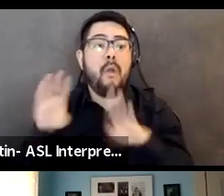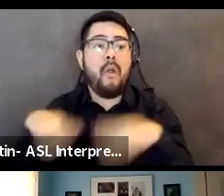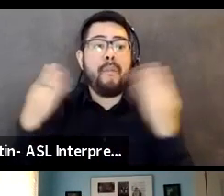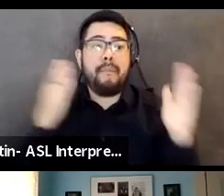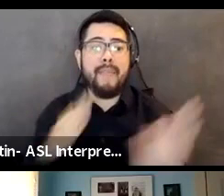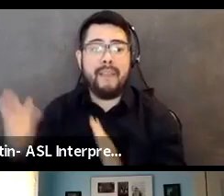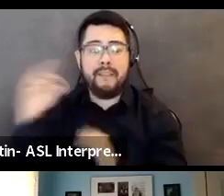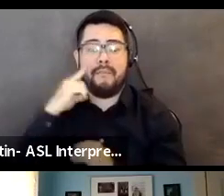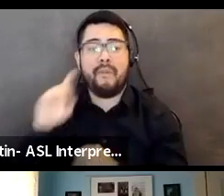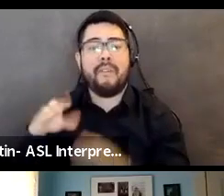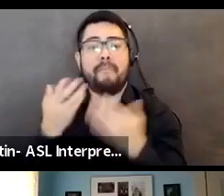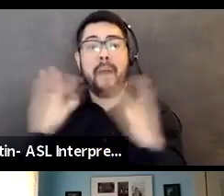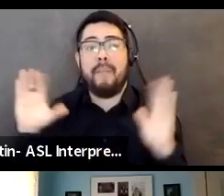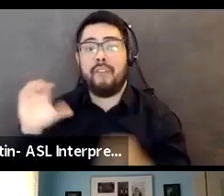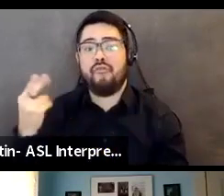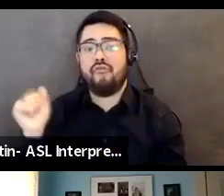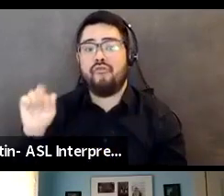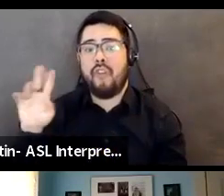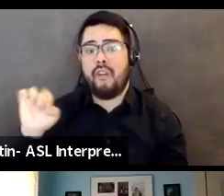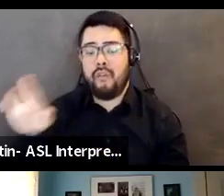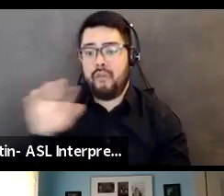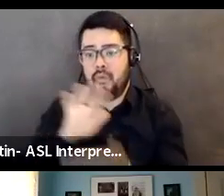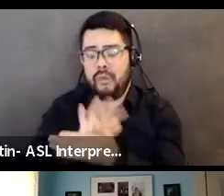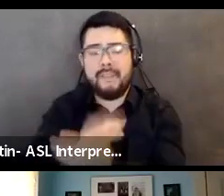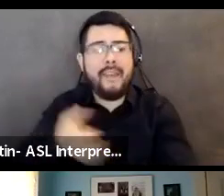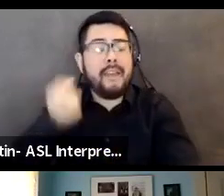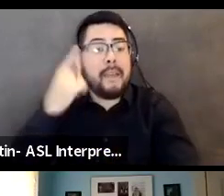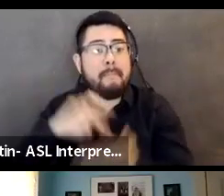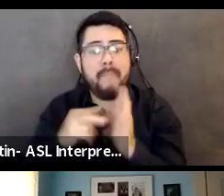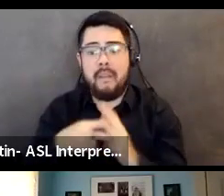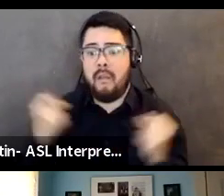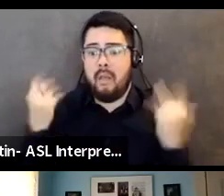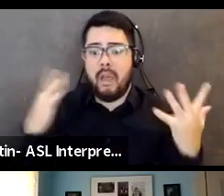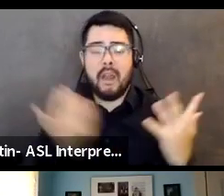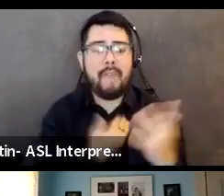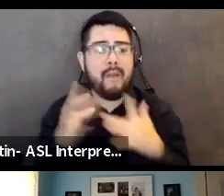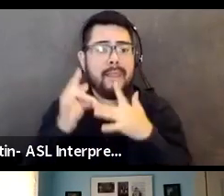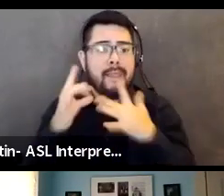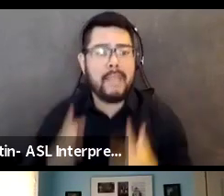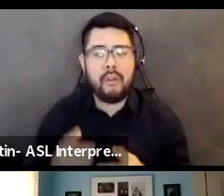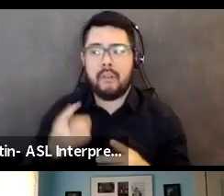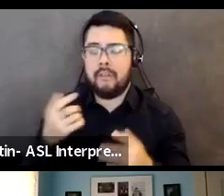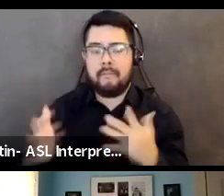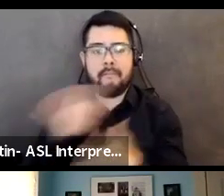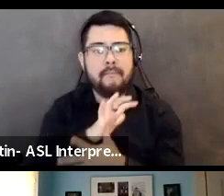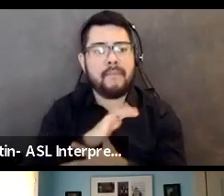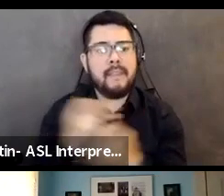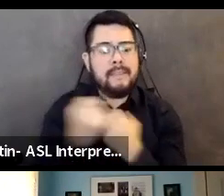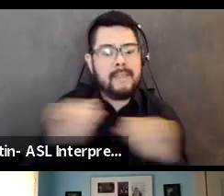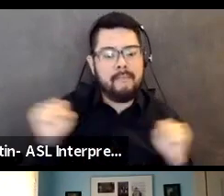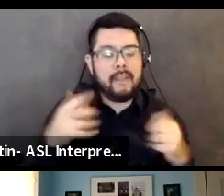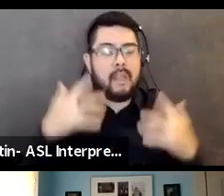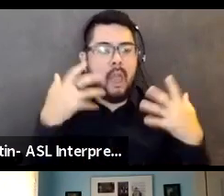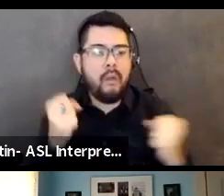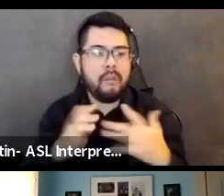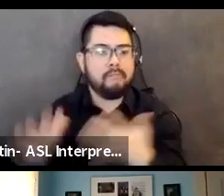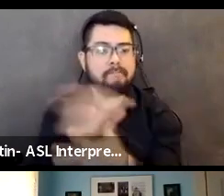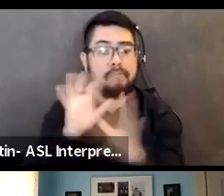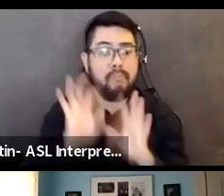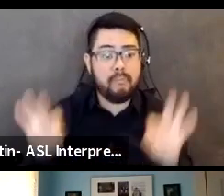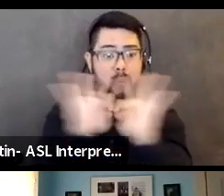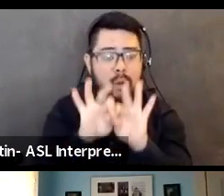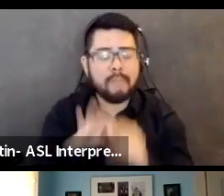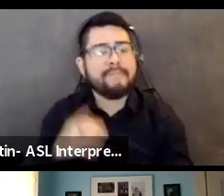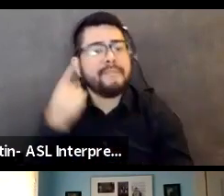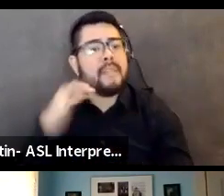schools like all educators and all of us here today public charter school leaders in our city take the health and safety of our students and educators very seriously inks and